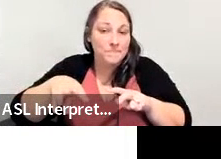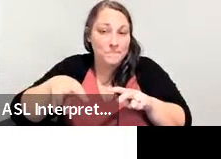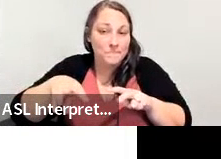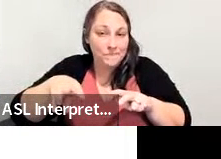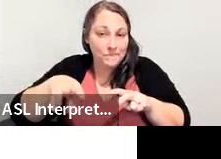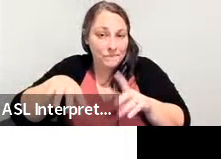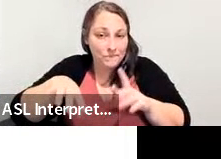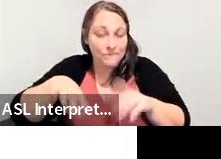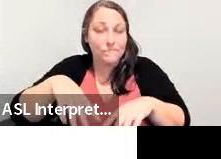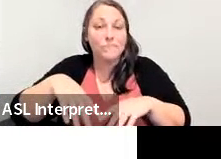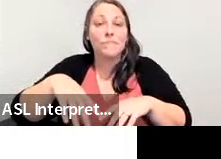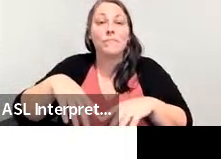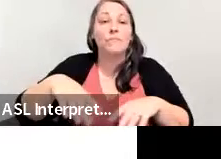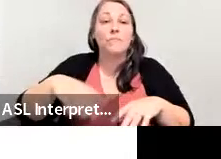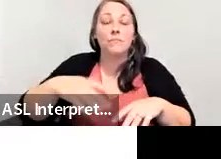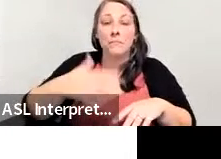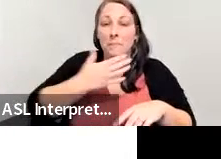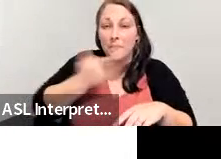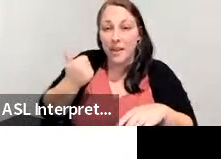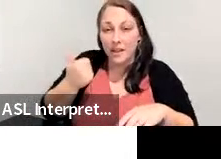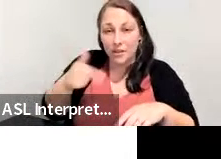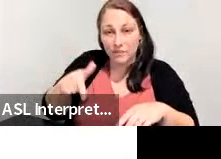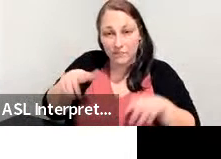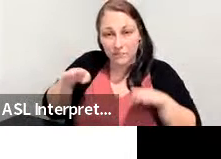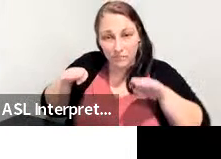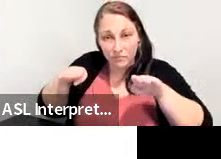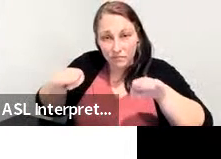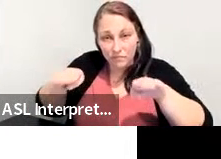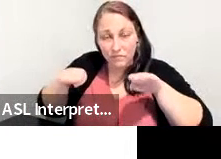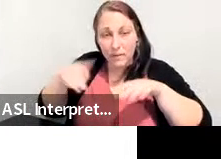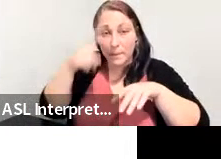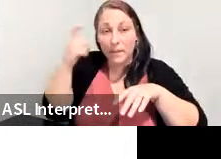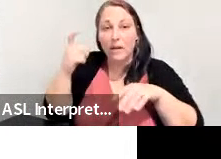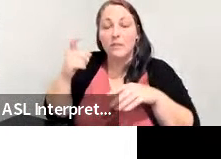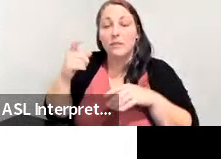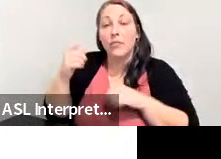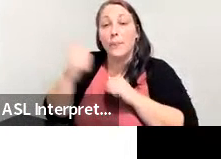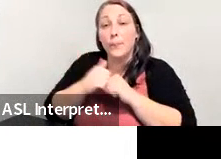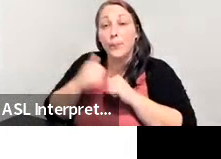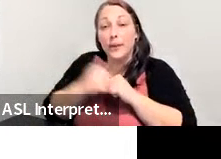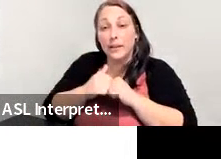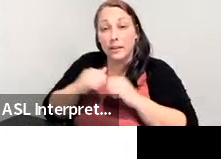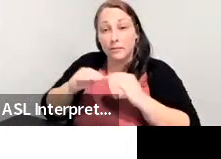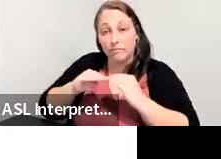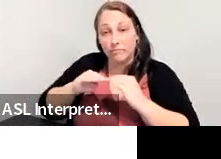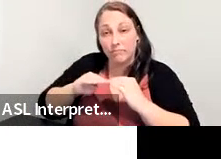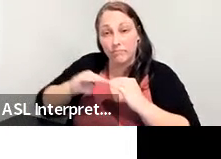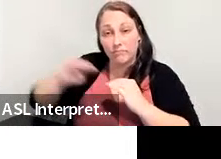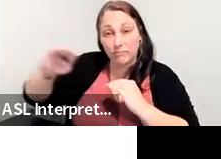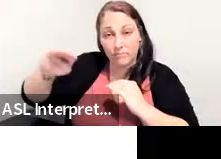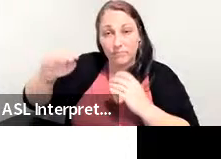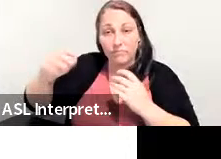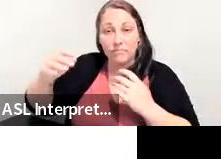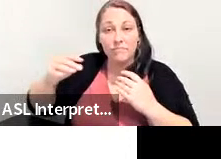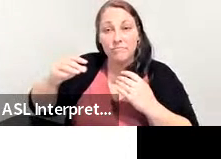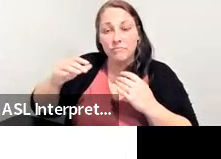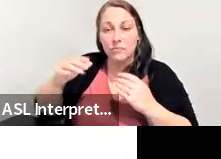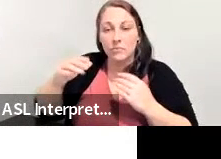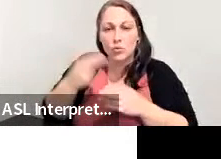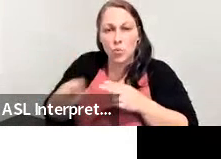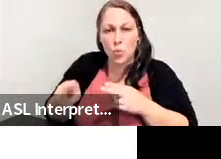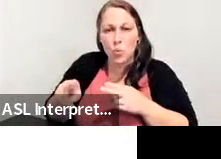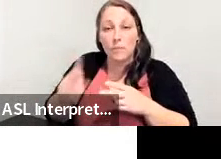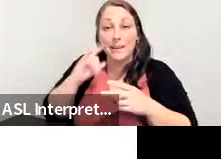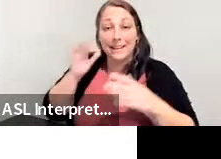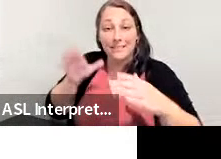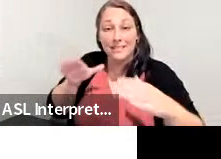short brick elevations right on the street. They're not very wide elevations. Had we, put the building this way and that way, we'd